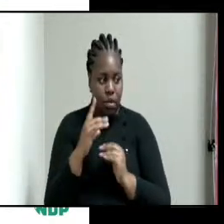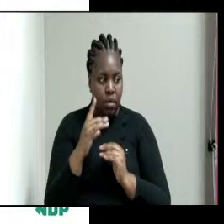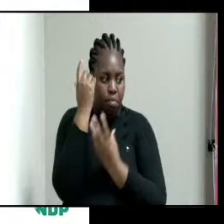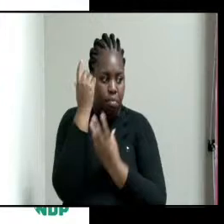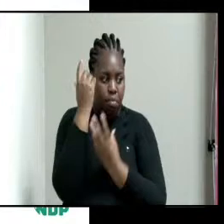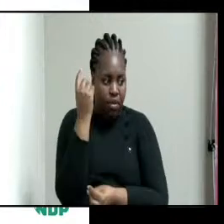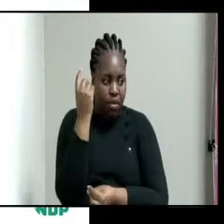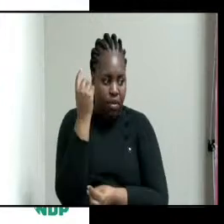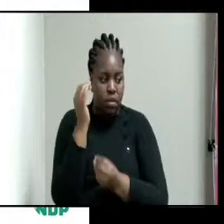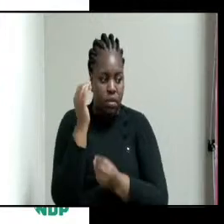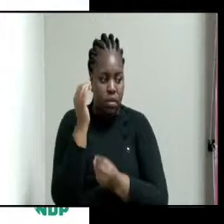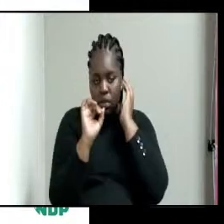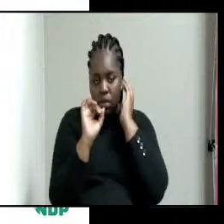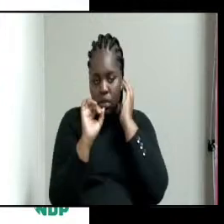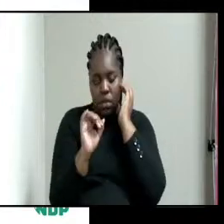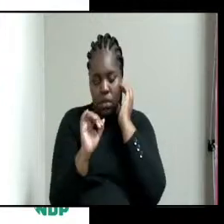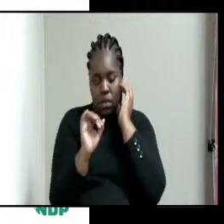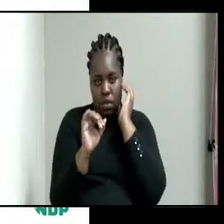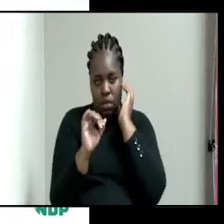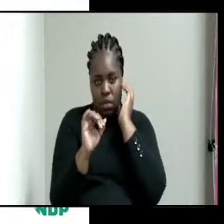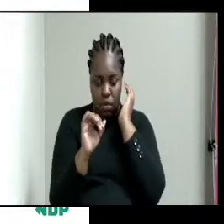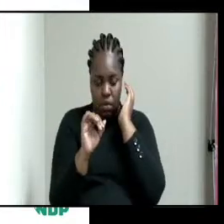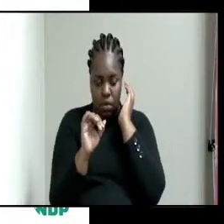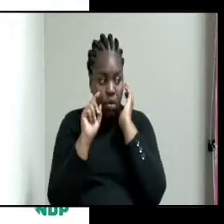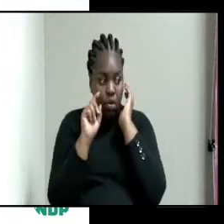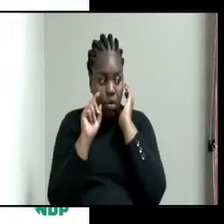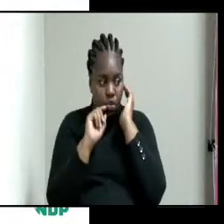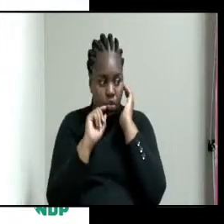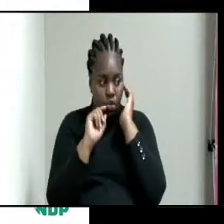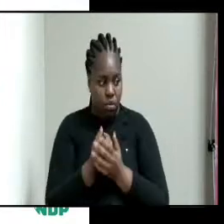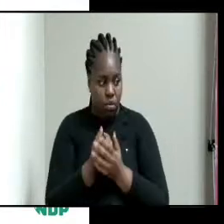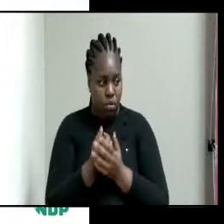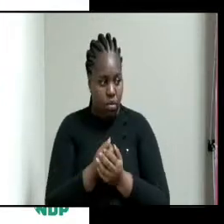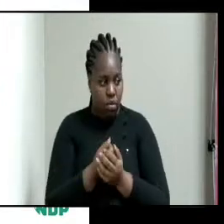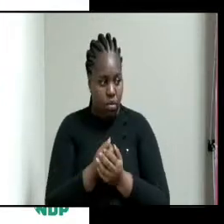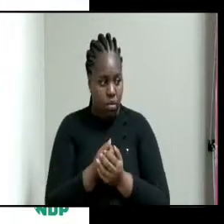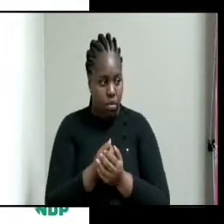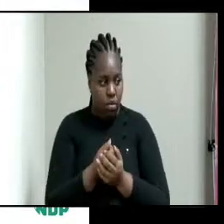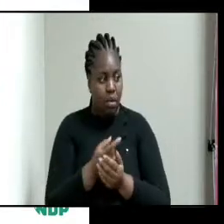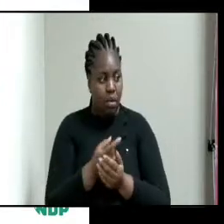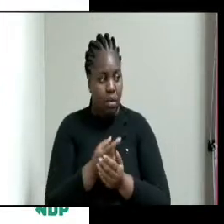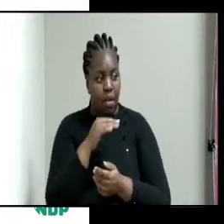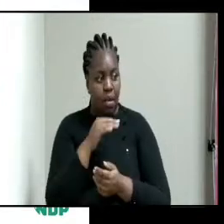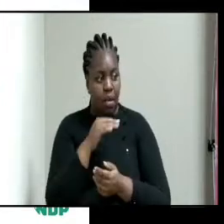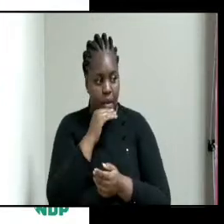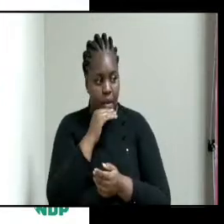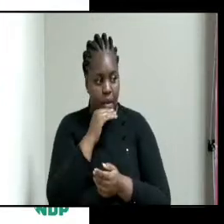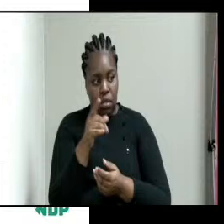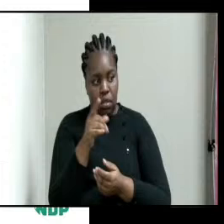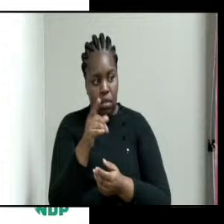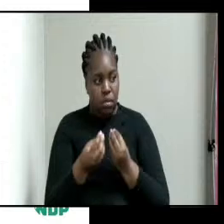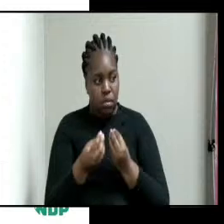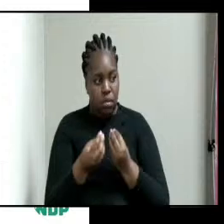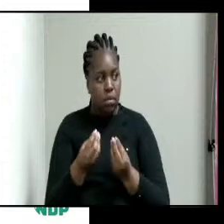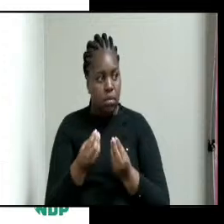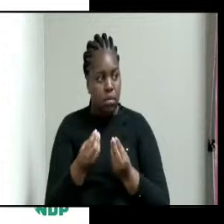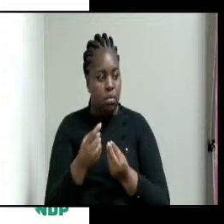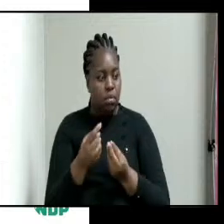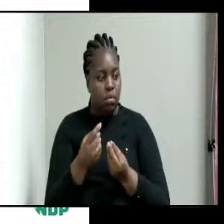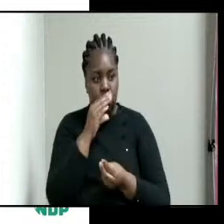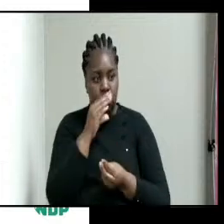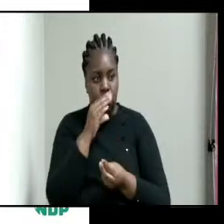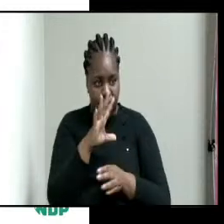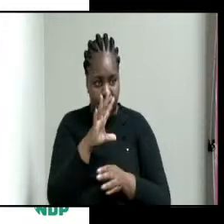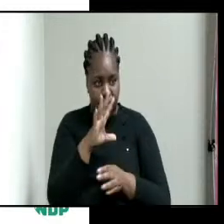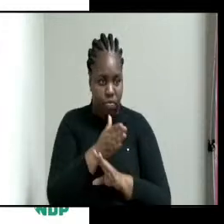poverty situation of the children within those age groups. And then this means that these children, as Prof